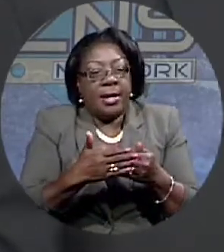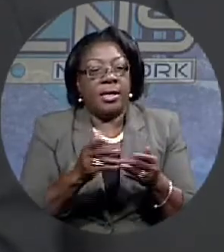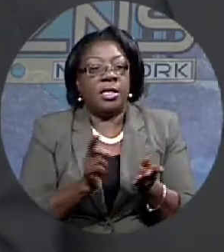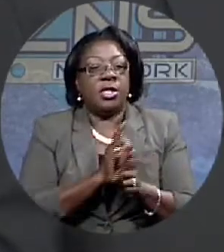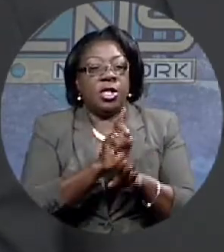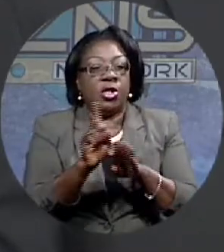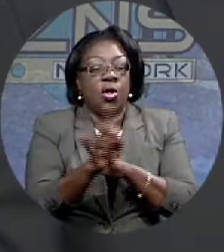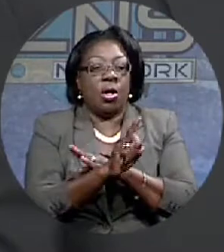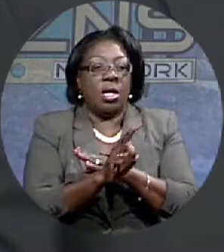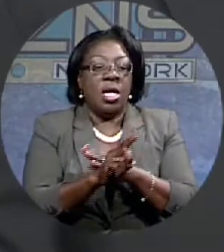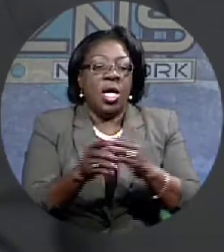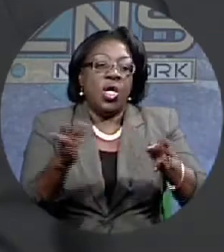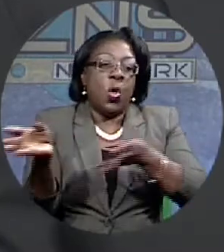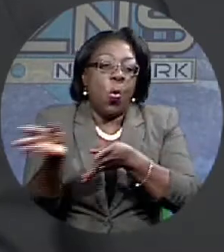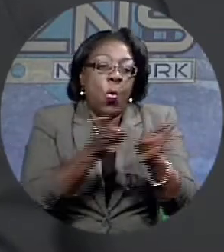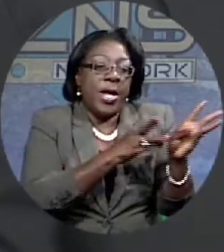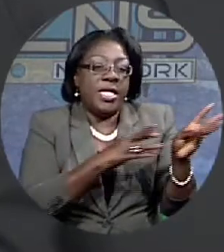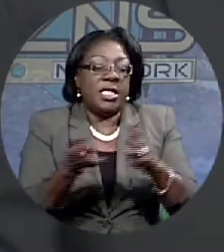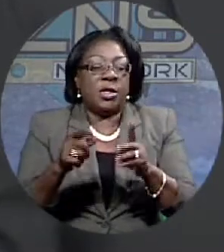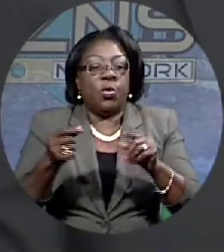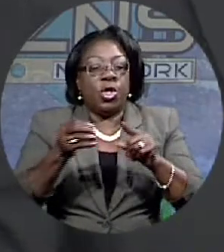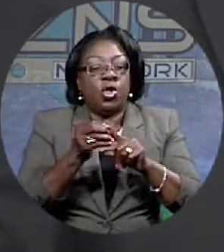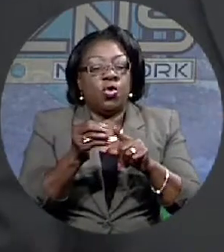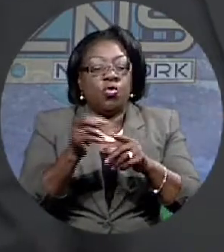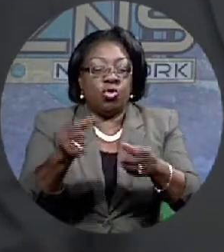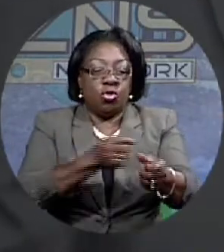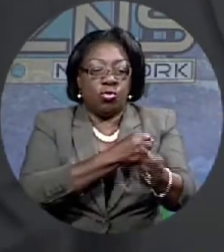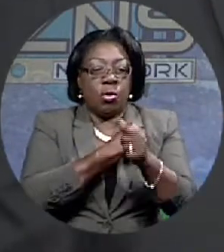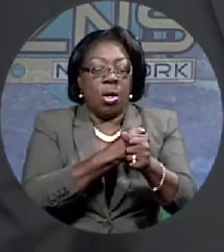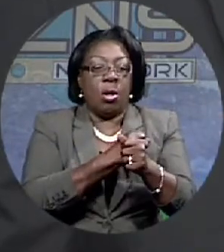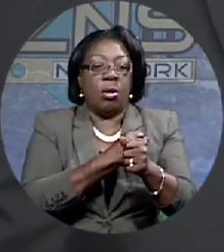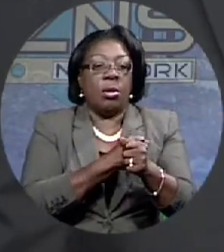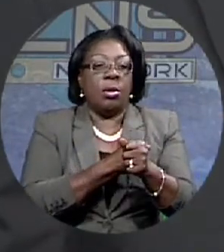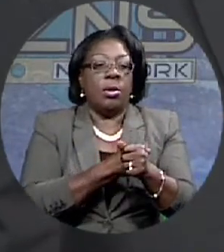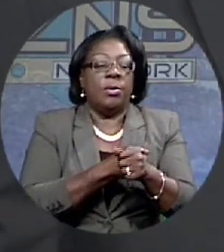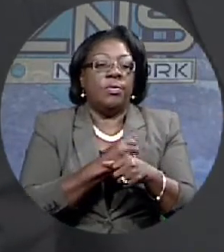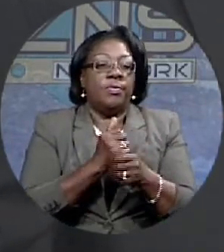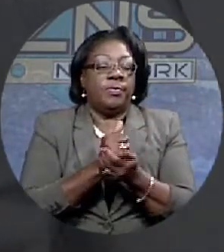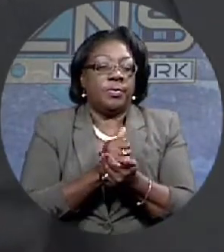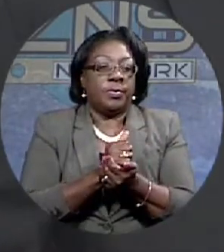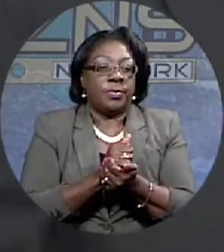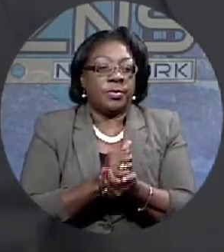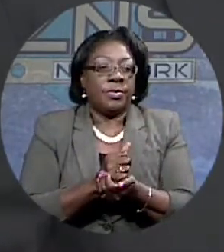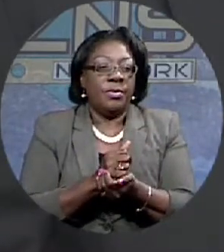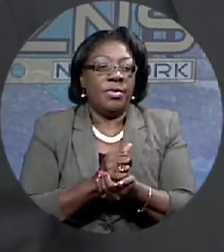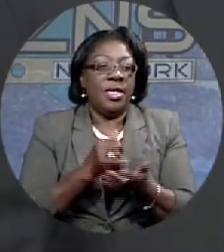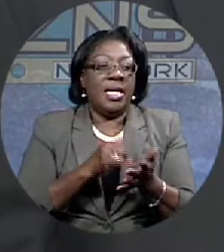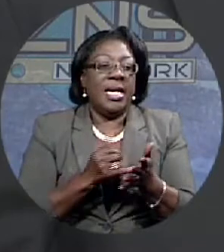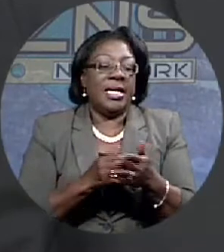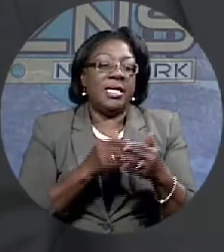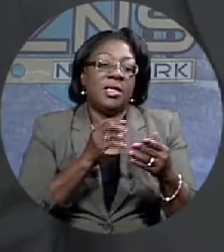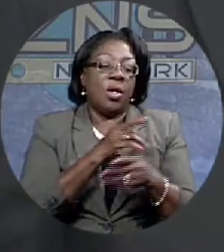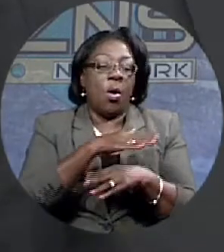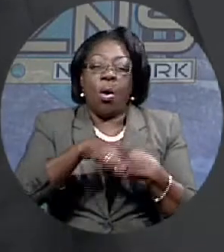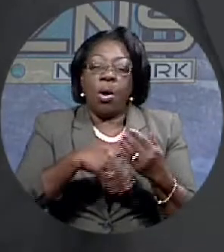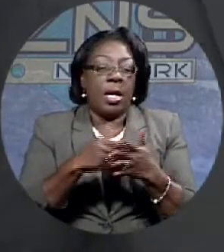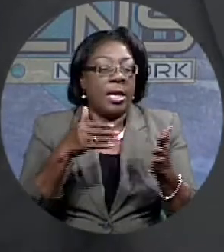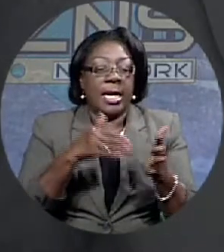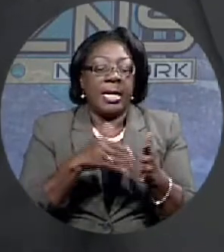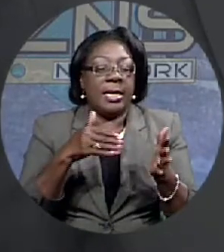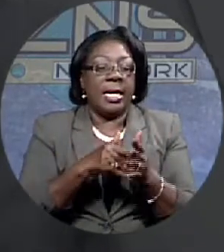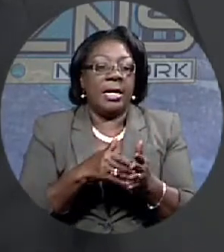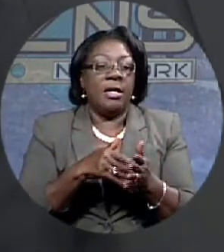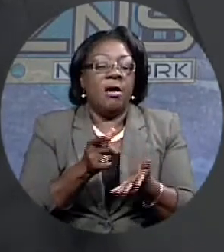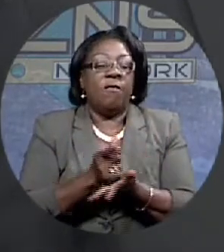near tropical storm strength. The captain then decided to cancel the stop. Well, it should be pointed out that it is normal for cruise ships to cancel